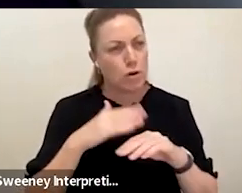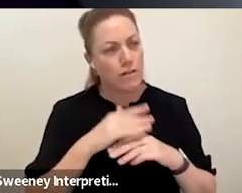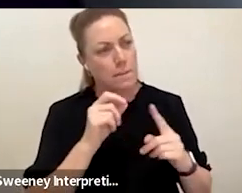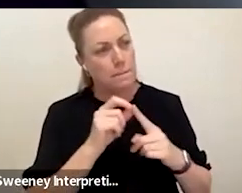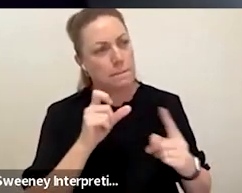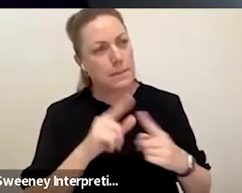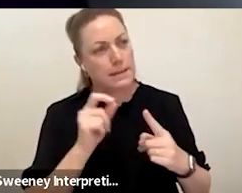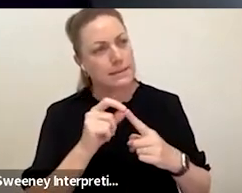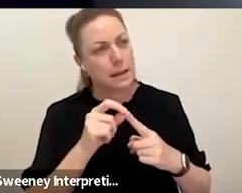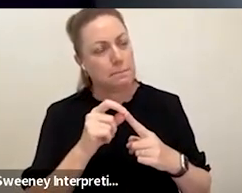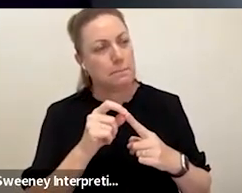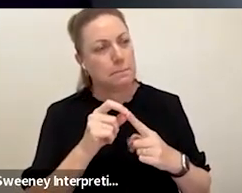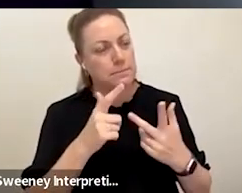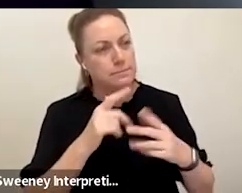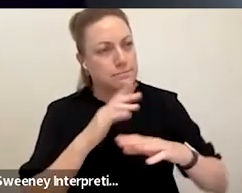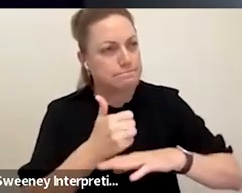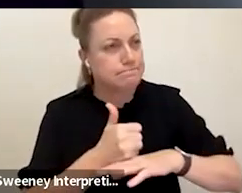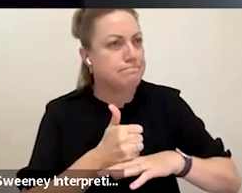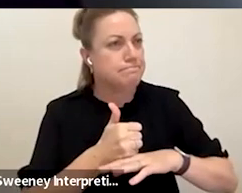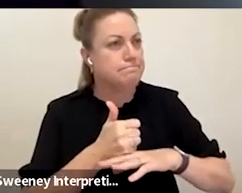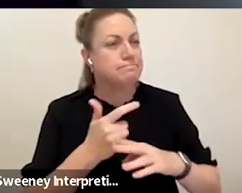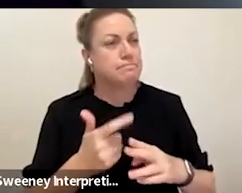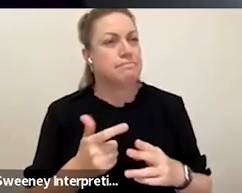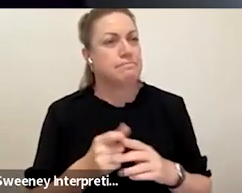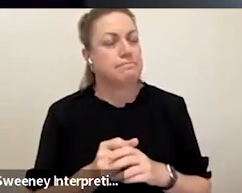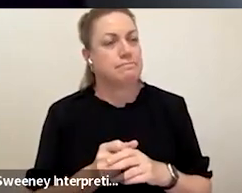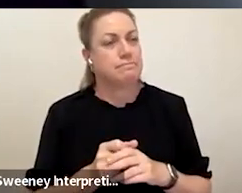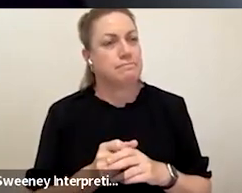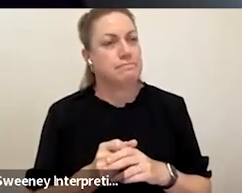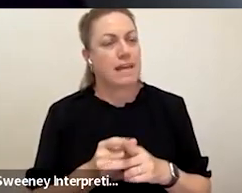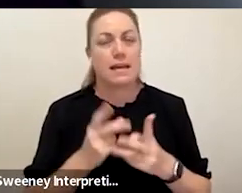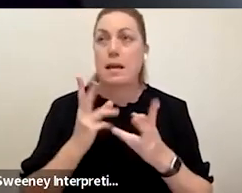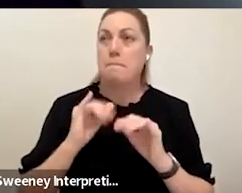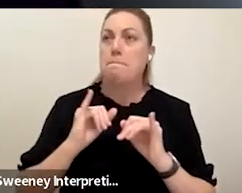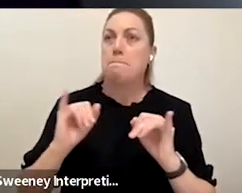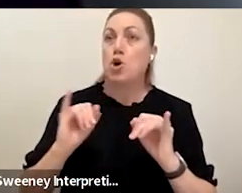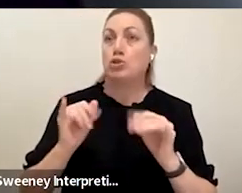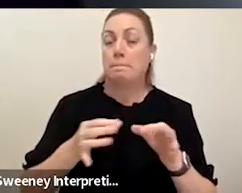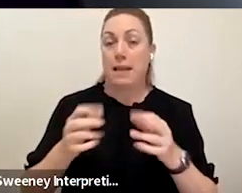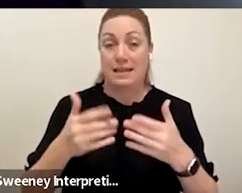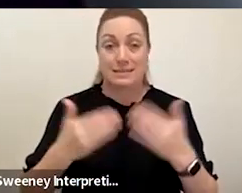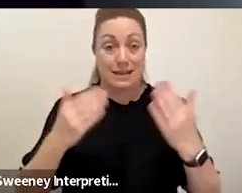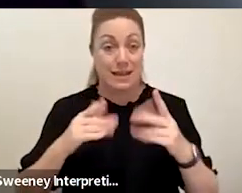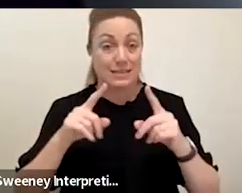disability inclusive emergency planning day started in Singleton, LGA.